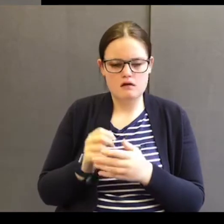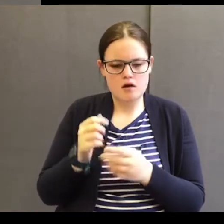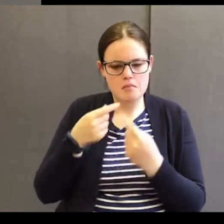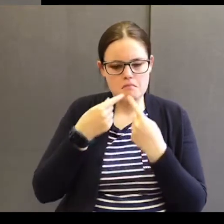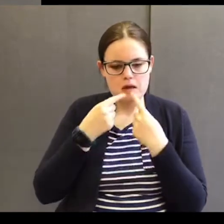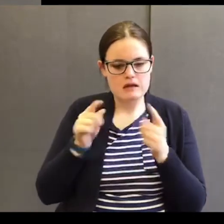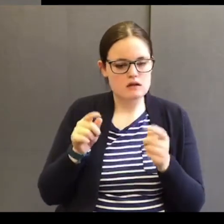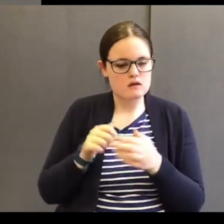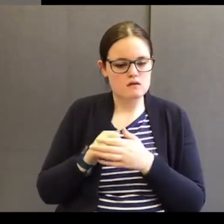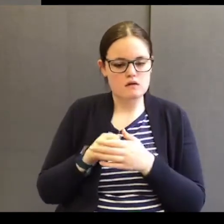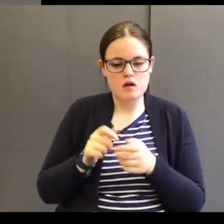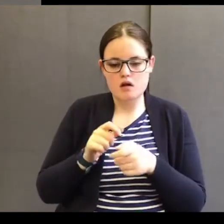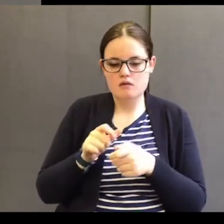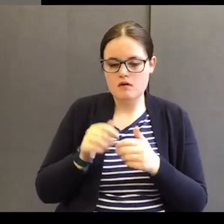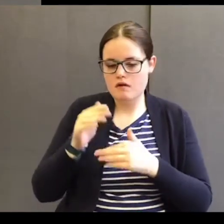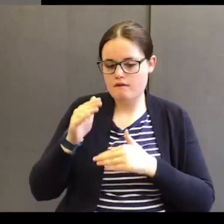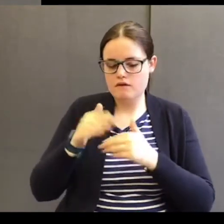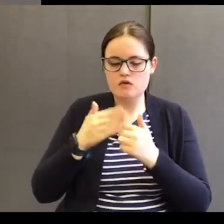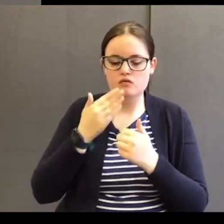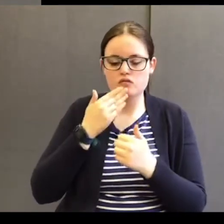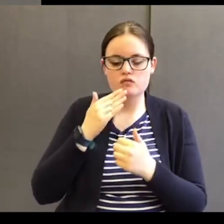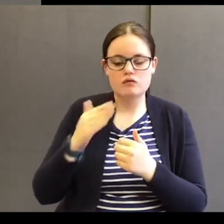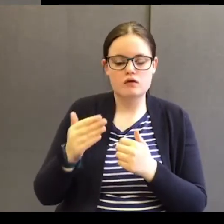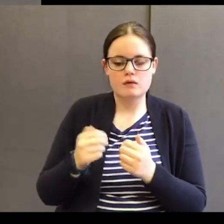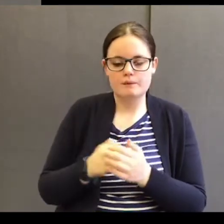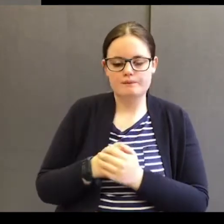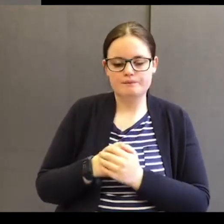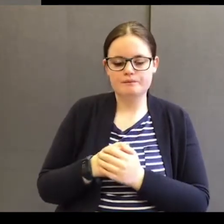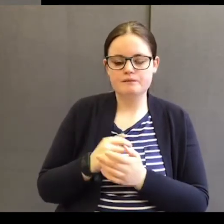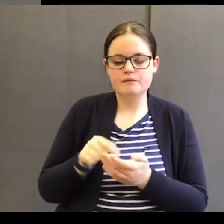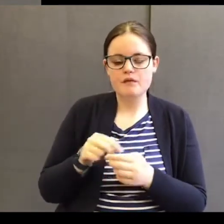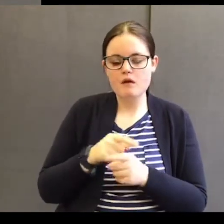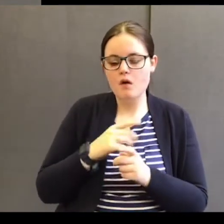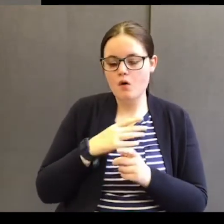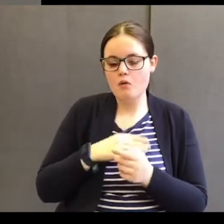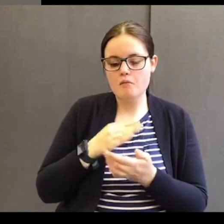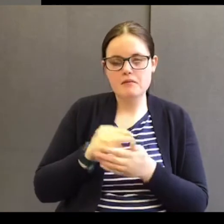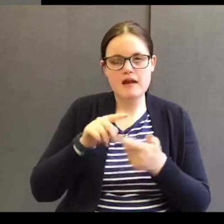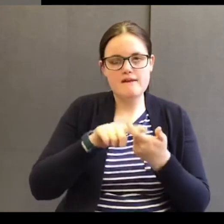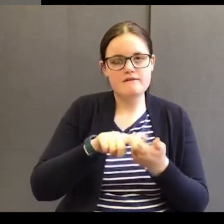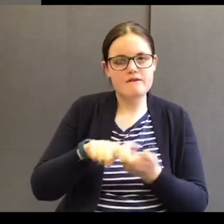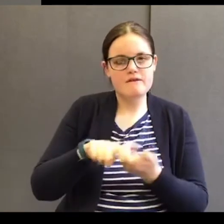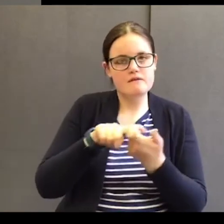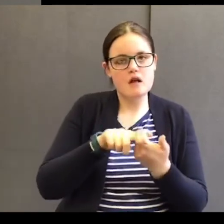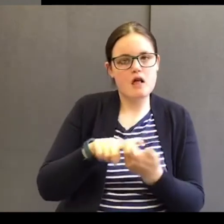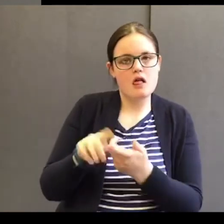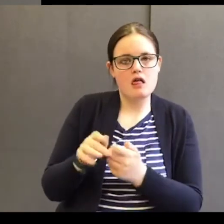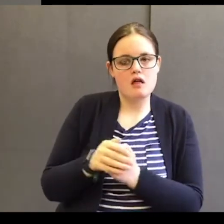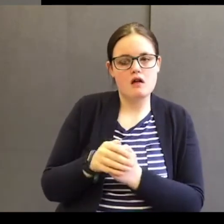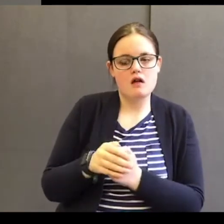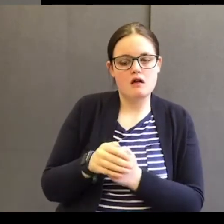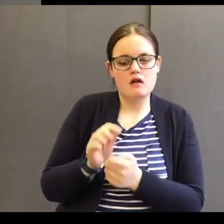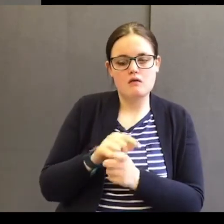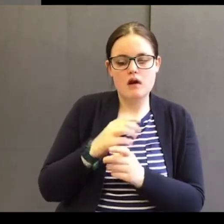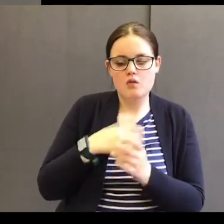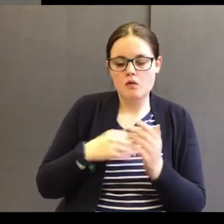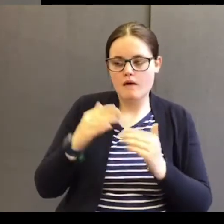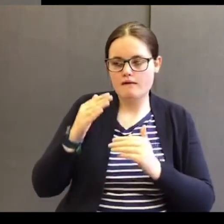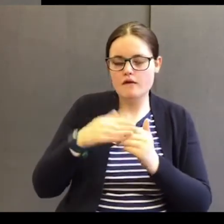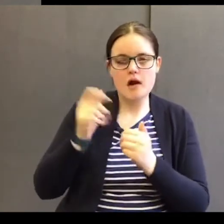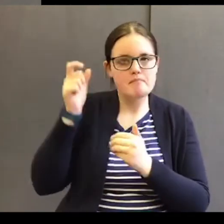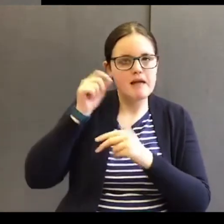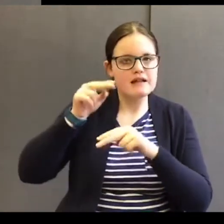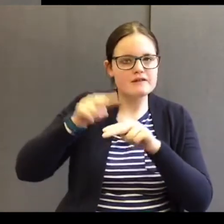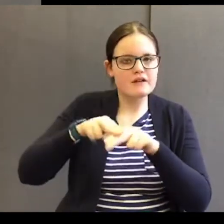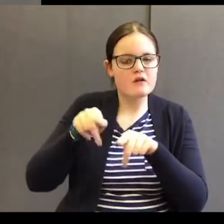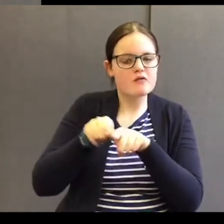John and their message? They filled it. My friends, if we want to be faithful,